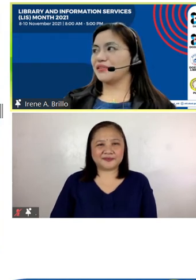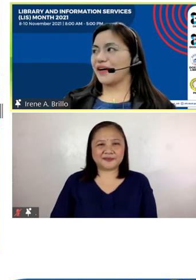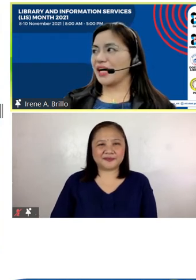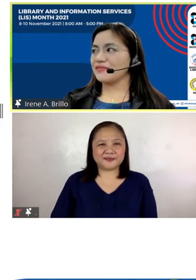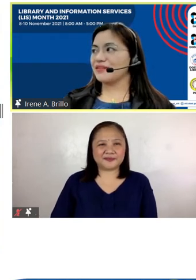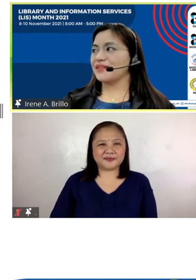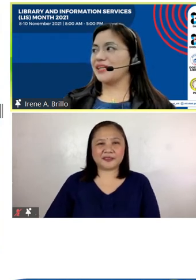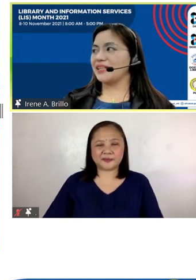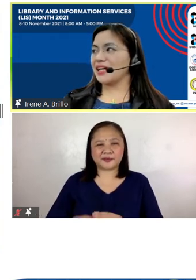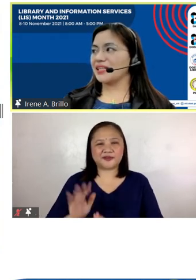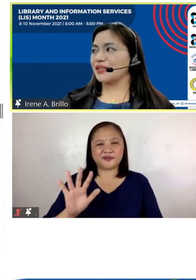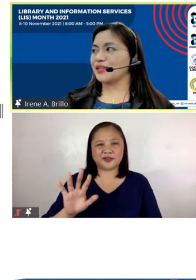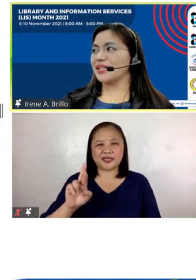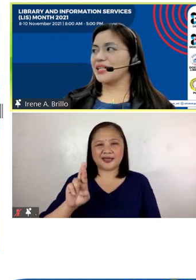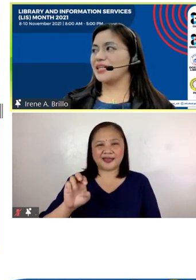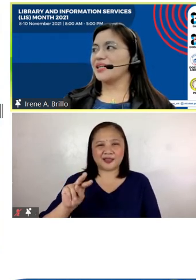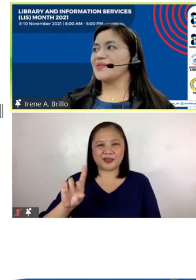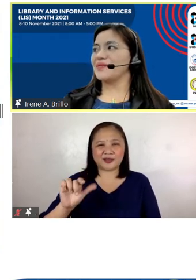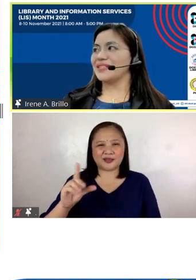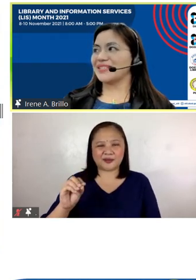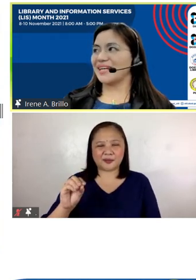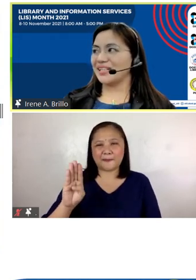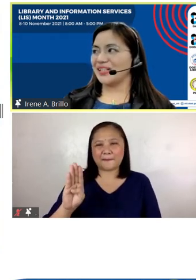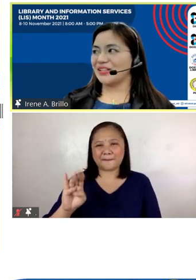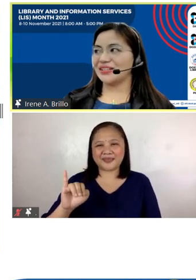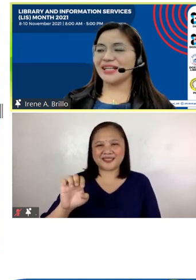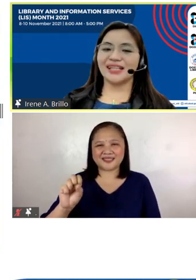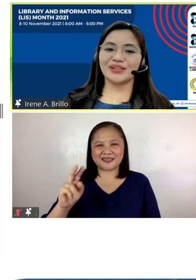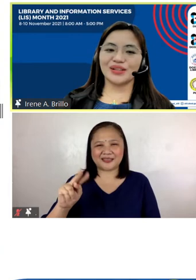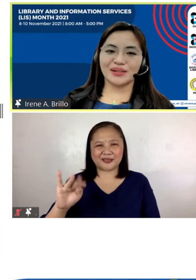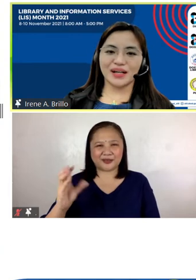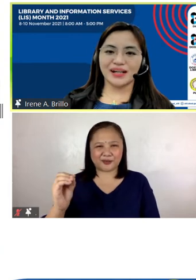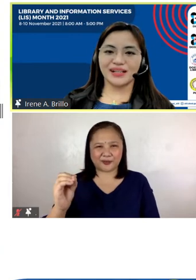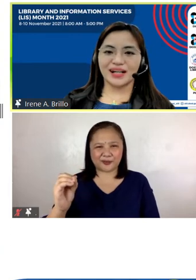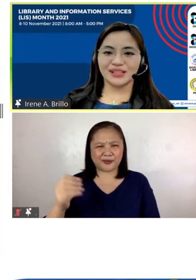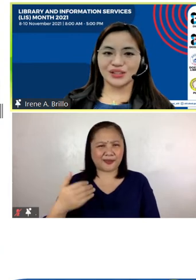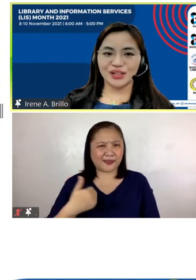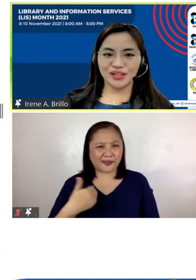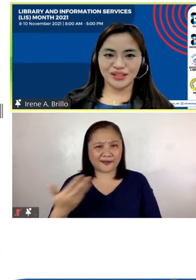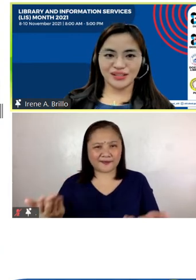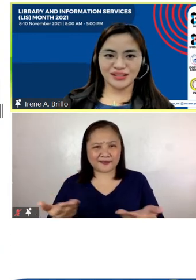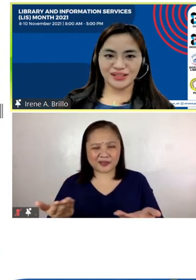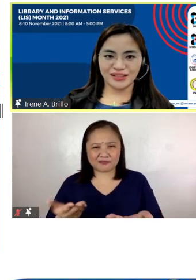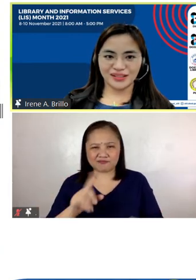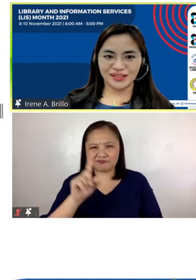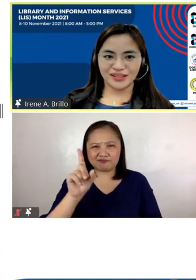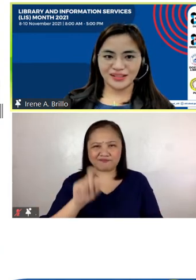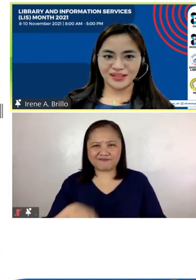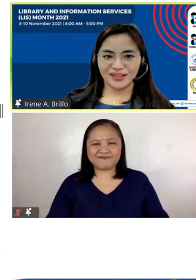Entry number 5, Reynaldo E. Bisenyo. Nandito ka na ba, Reynaldo?